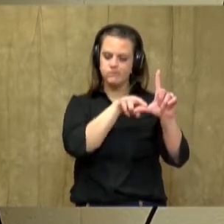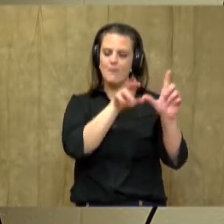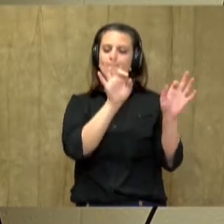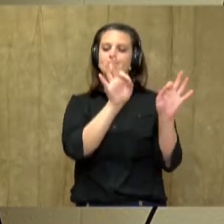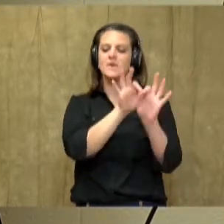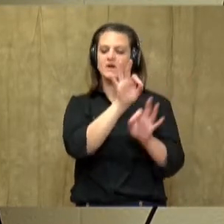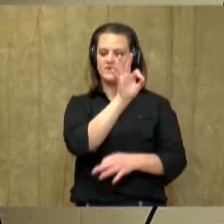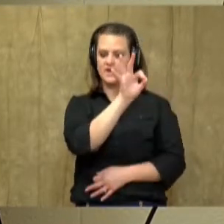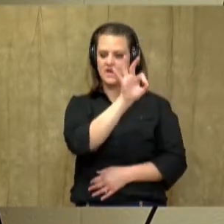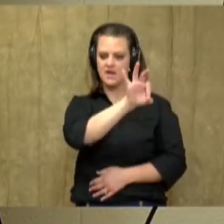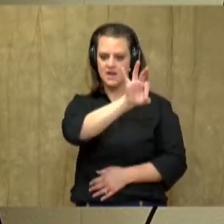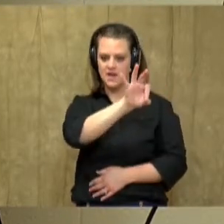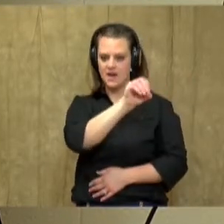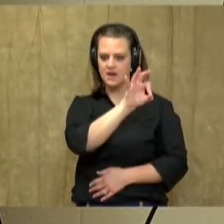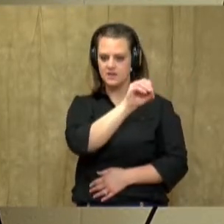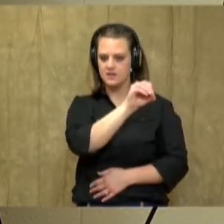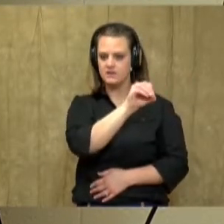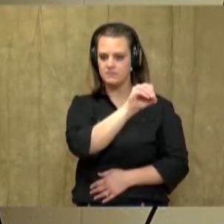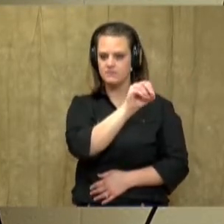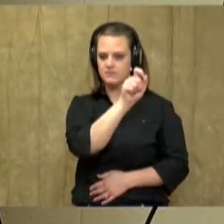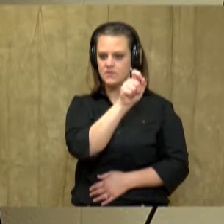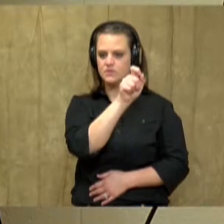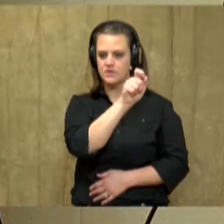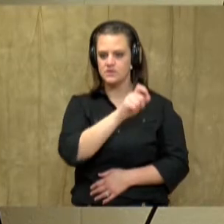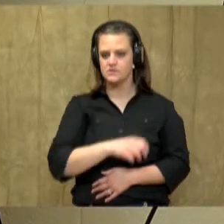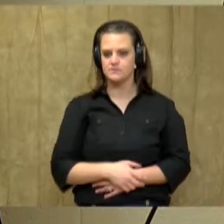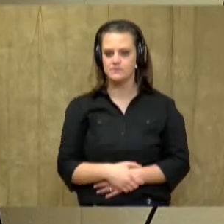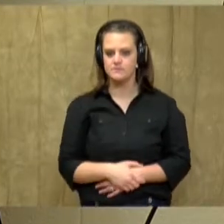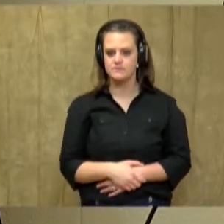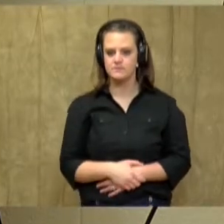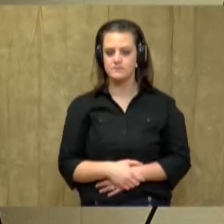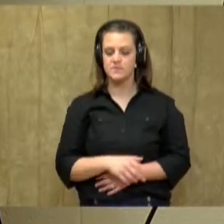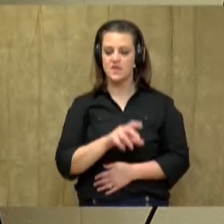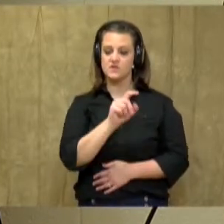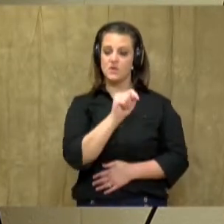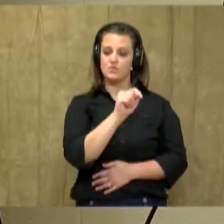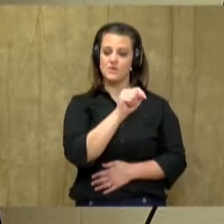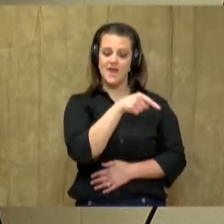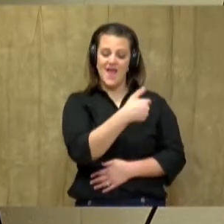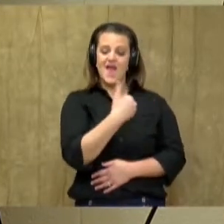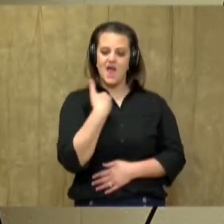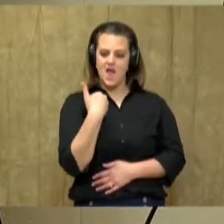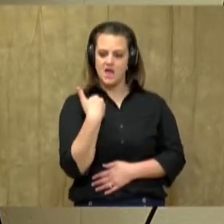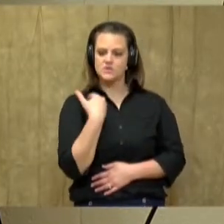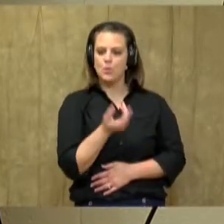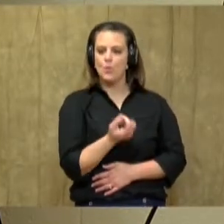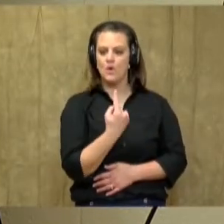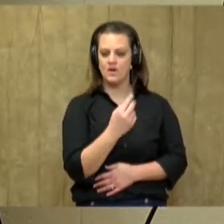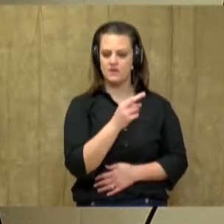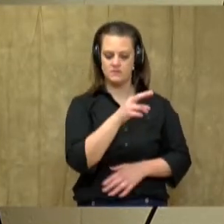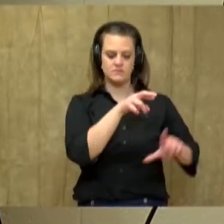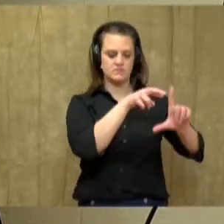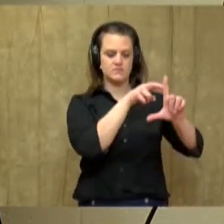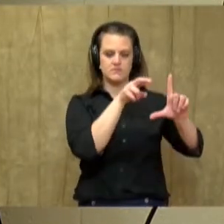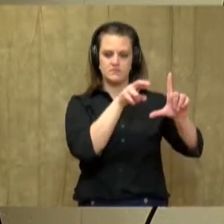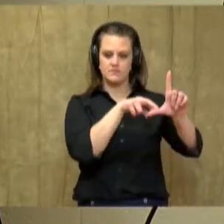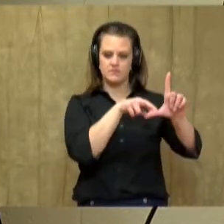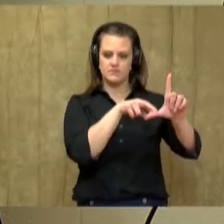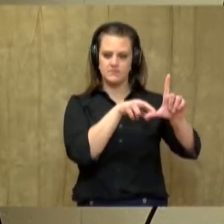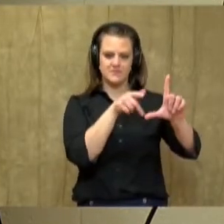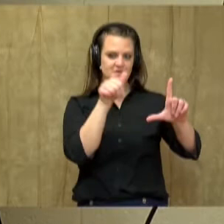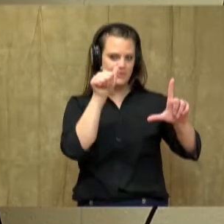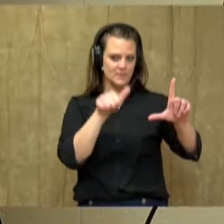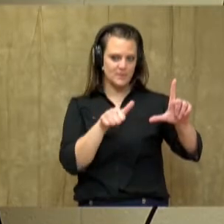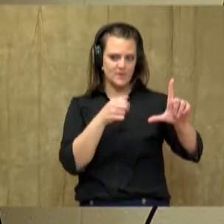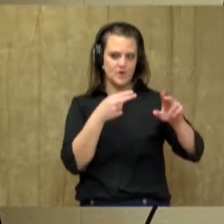measures exactly 90 degrees. So this triangle does have a right angle. Do we remember what